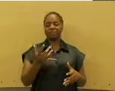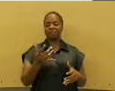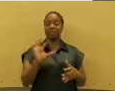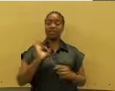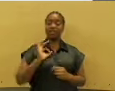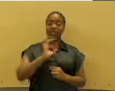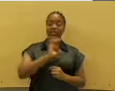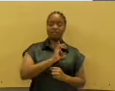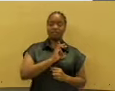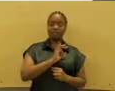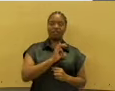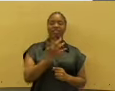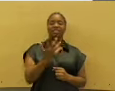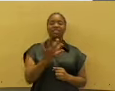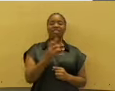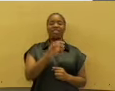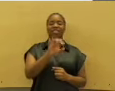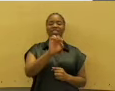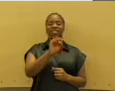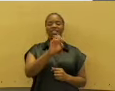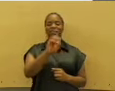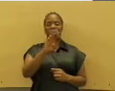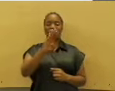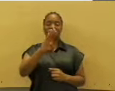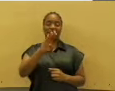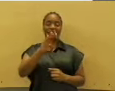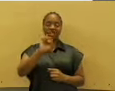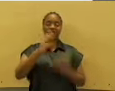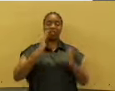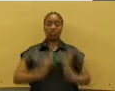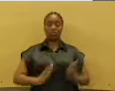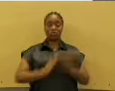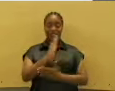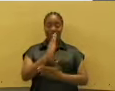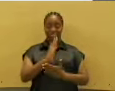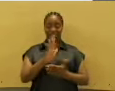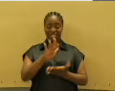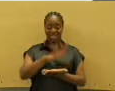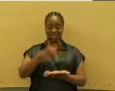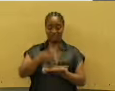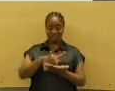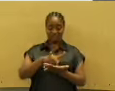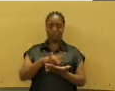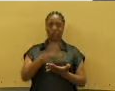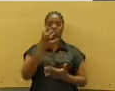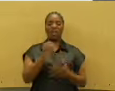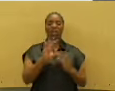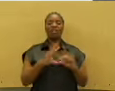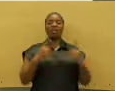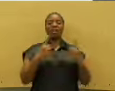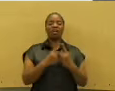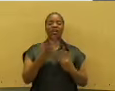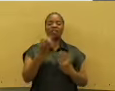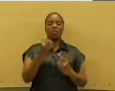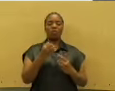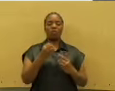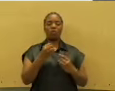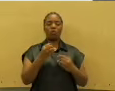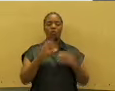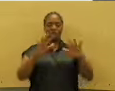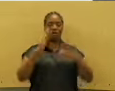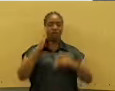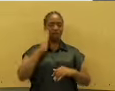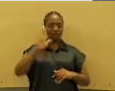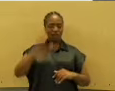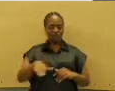the SOGI-S unit at the Center for Human Rights. We also had the Department of Residence Affairs and other stakeholders